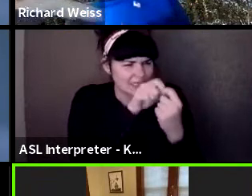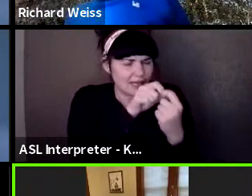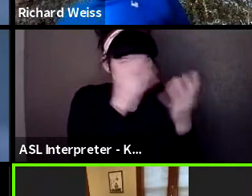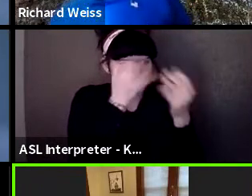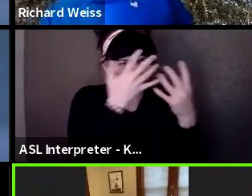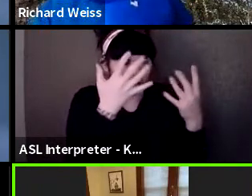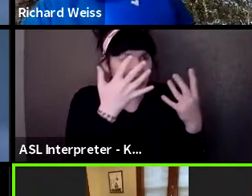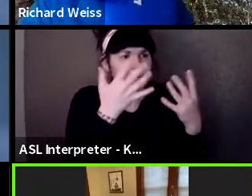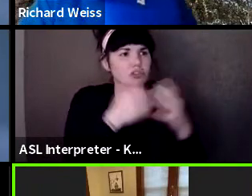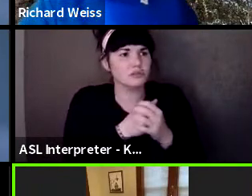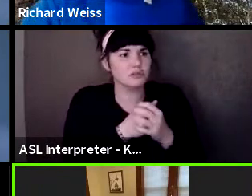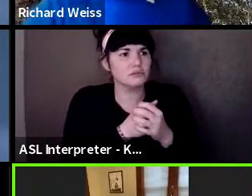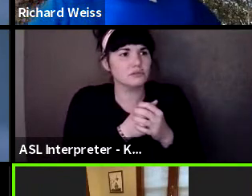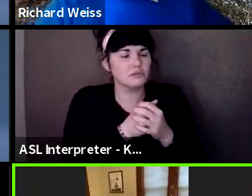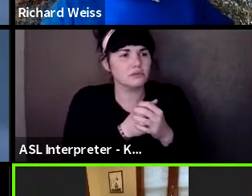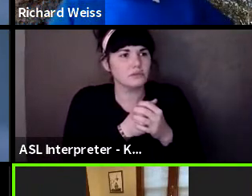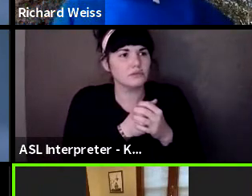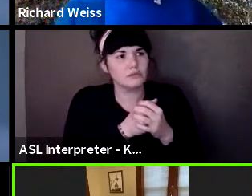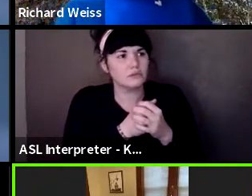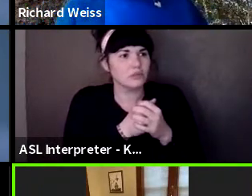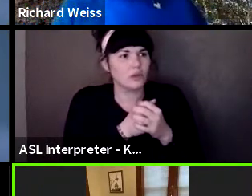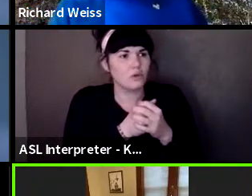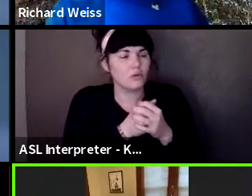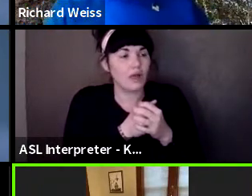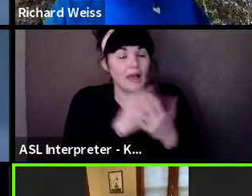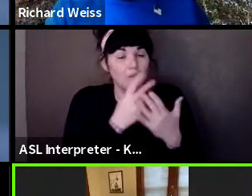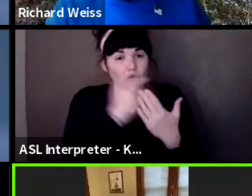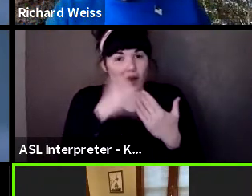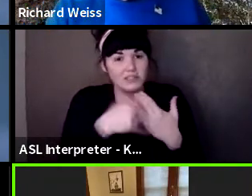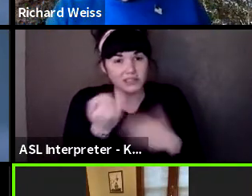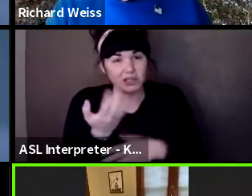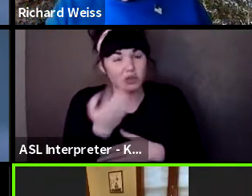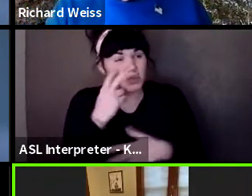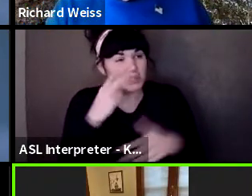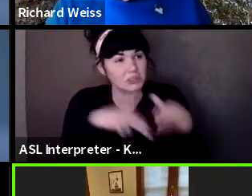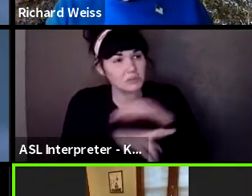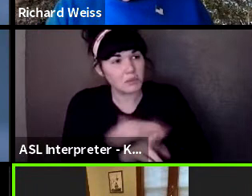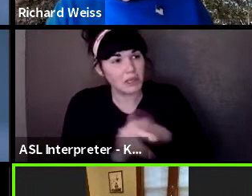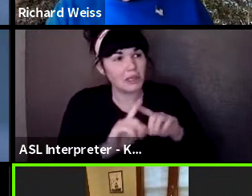you're not certain what the level of expertise is until you sort of get into it. And I think